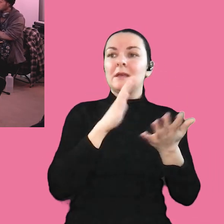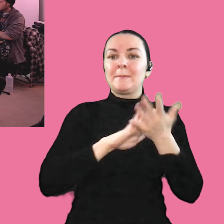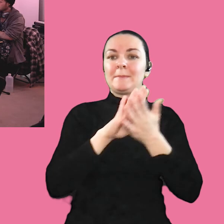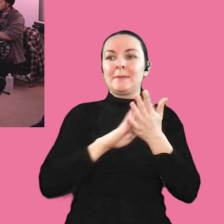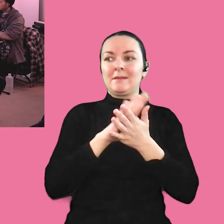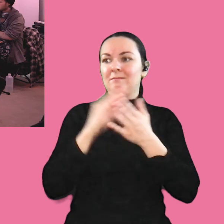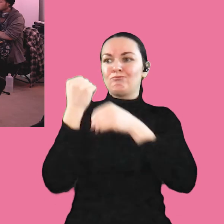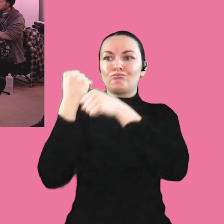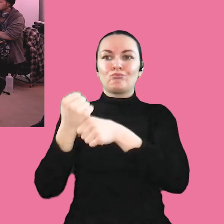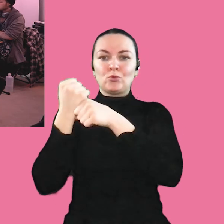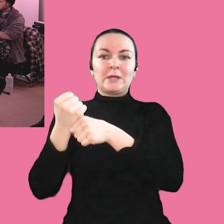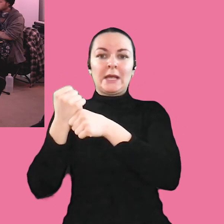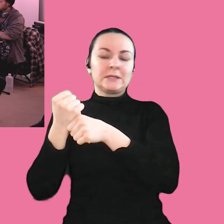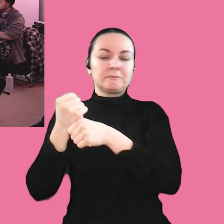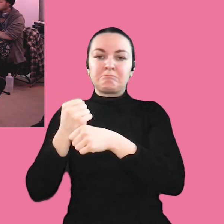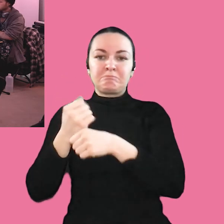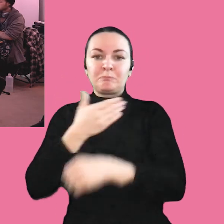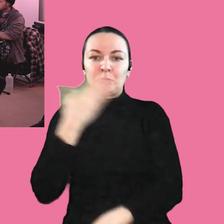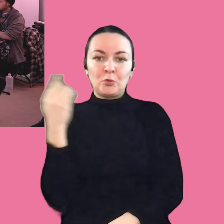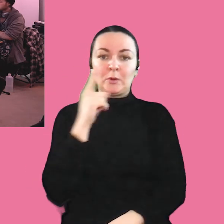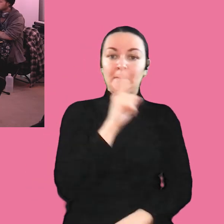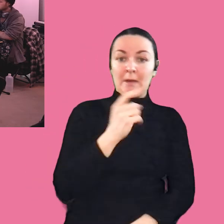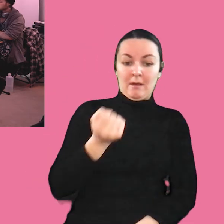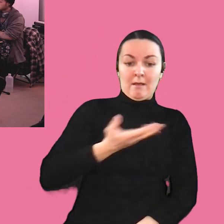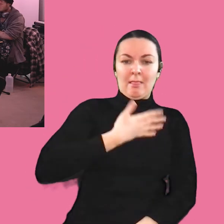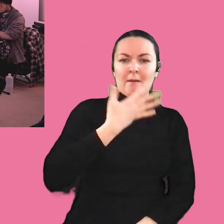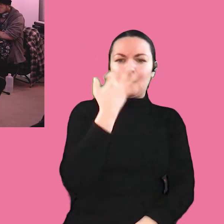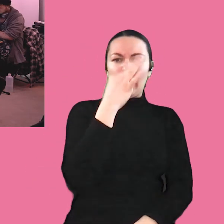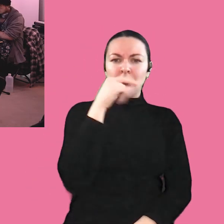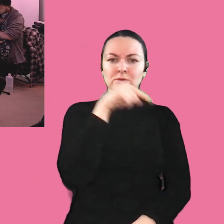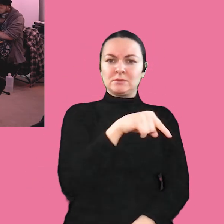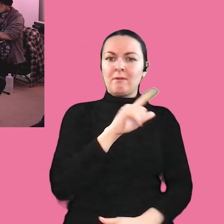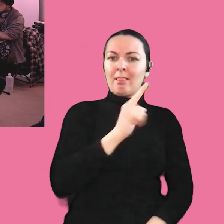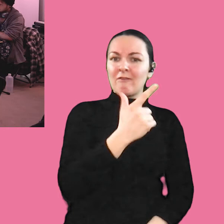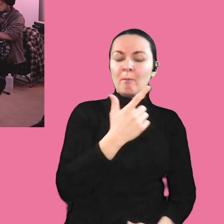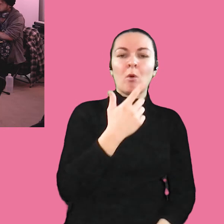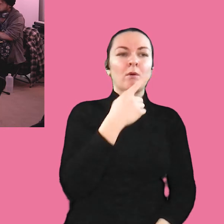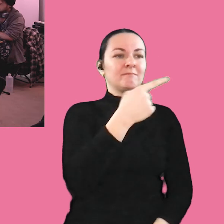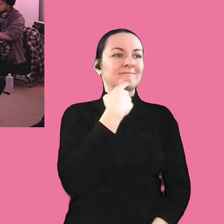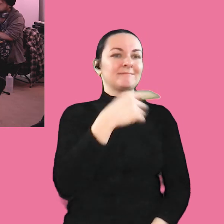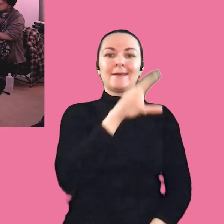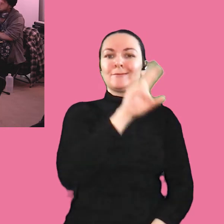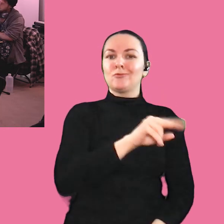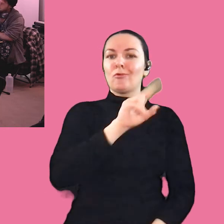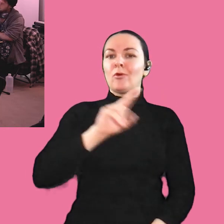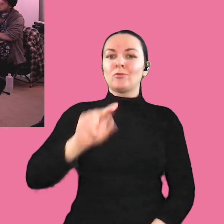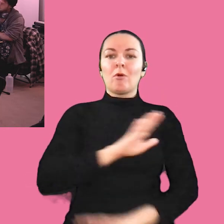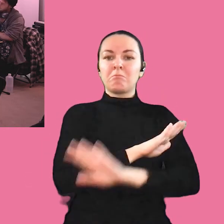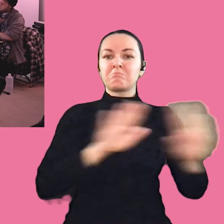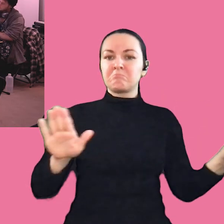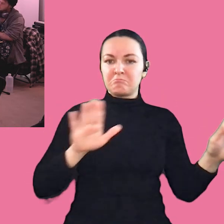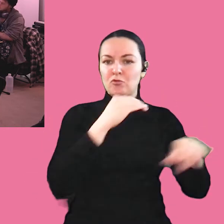them, whereas in Liverpool, the Labour Council that are in power there just said no, and they refused to put